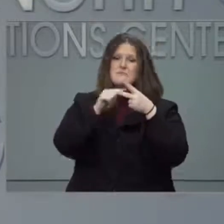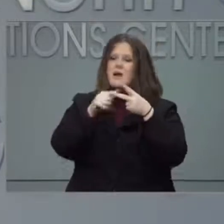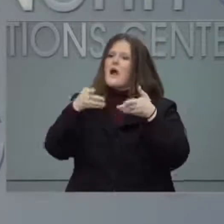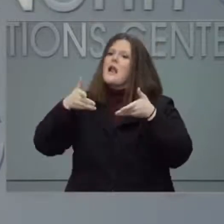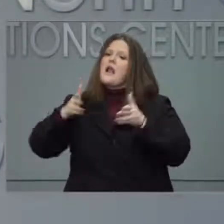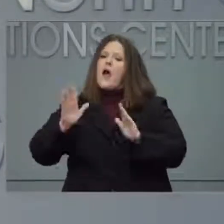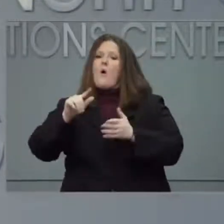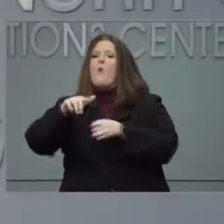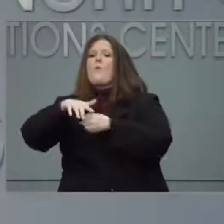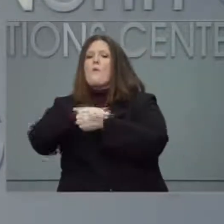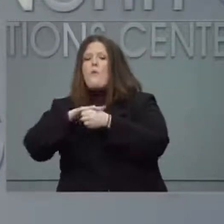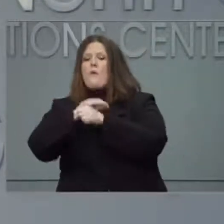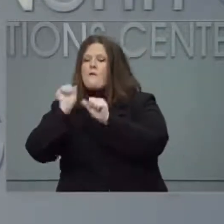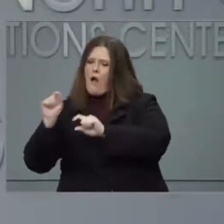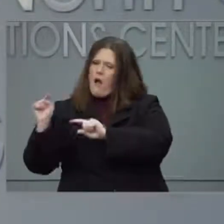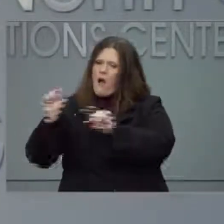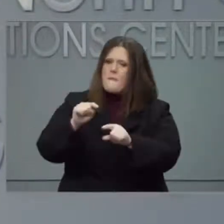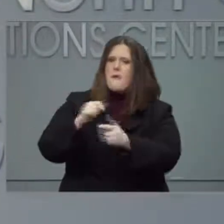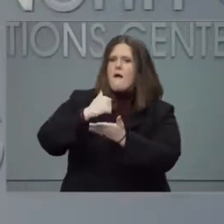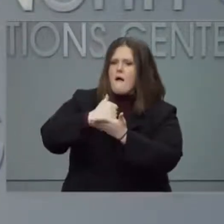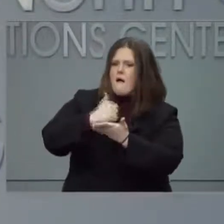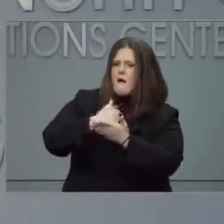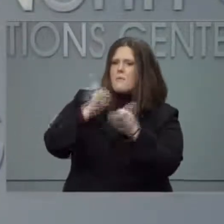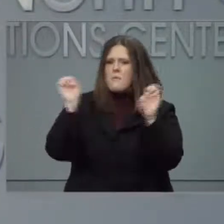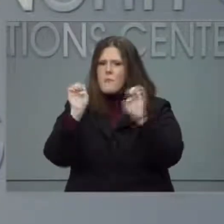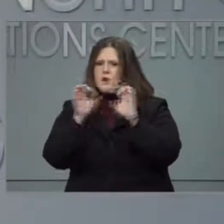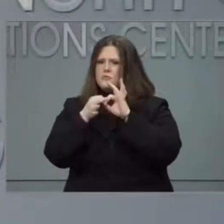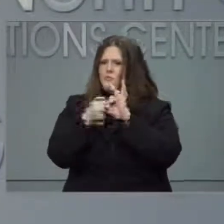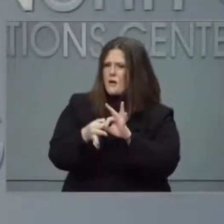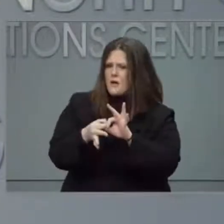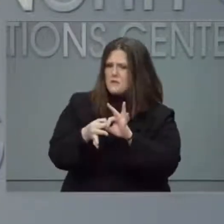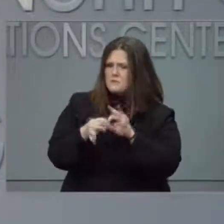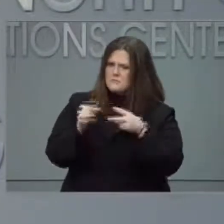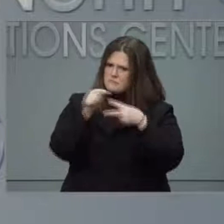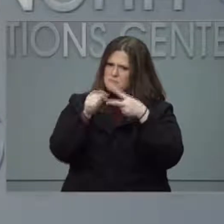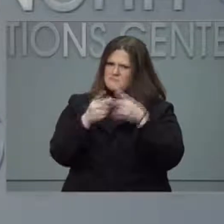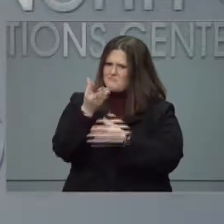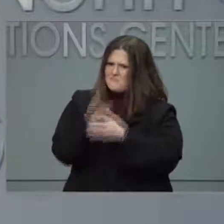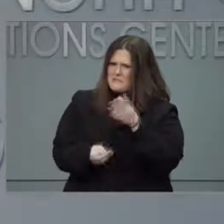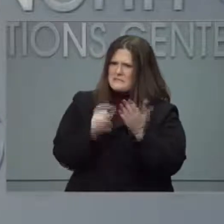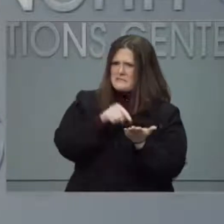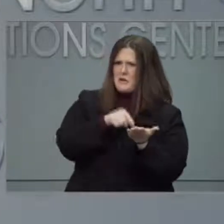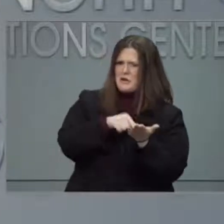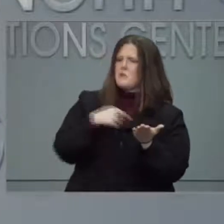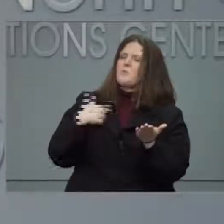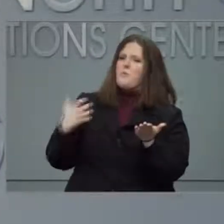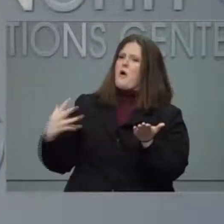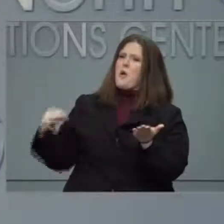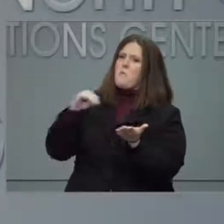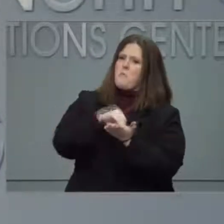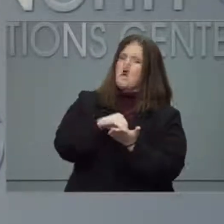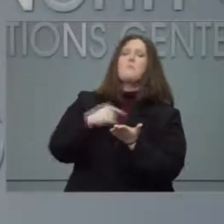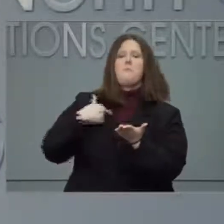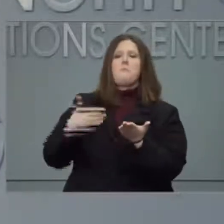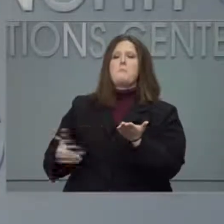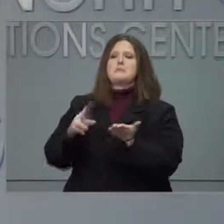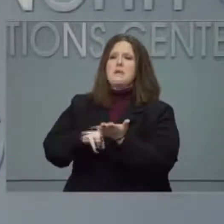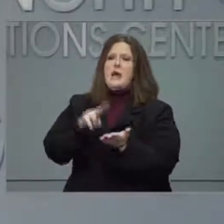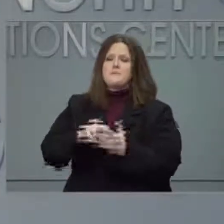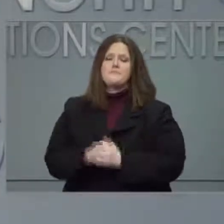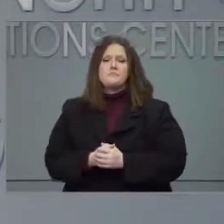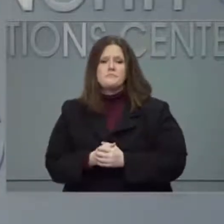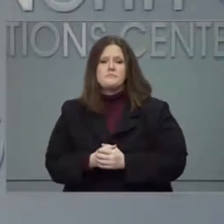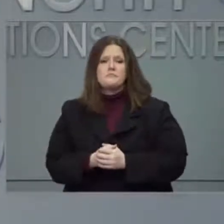local officials. Now, an important update on our COVID-19 metrics.